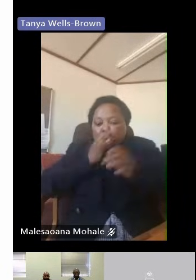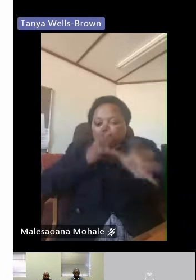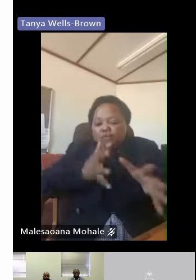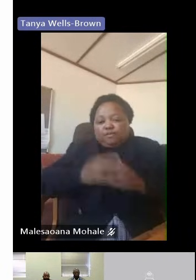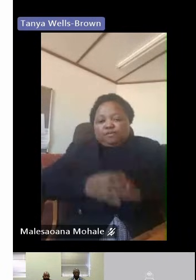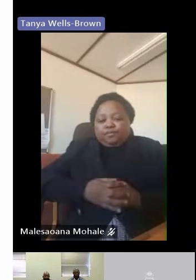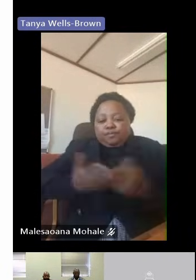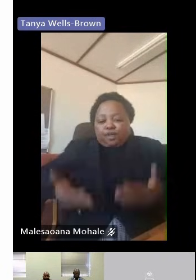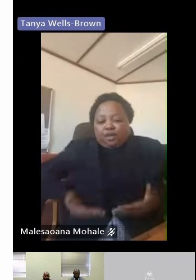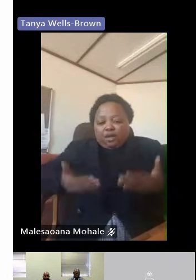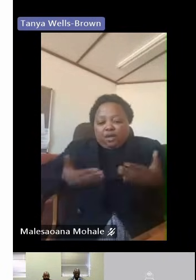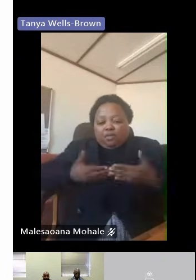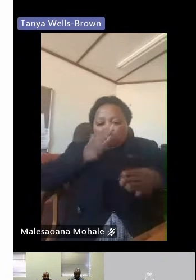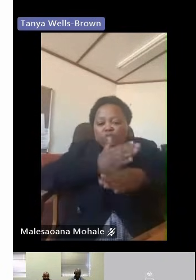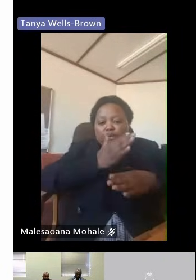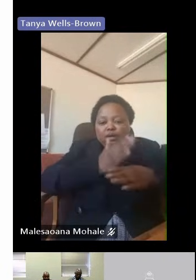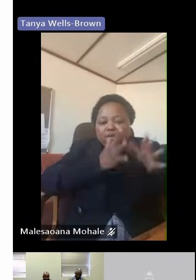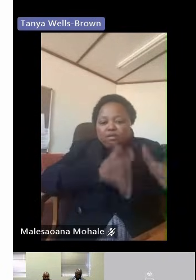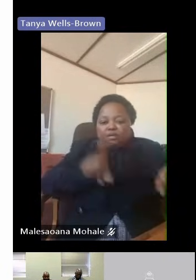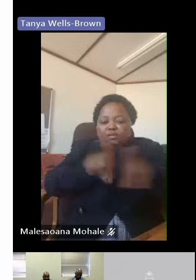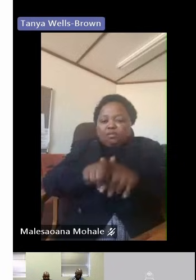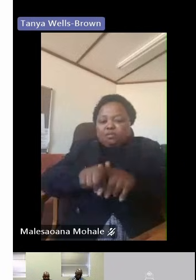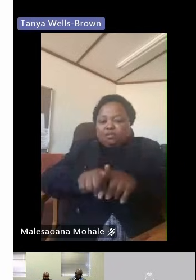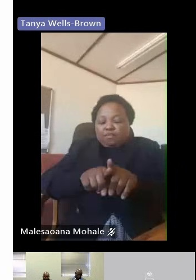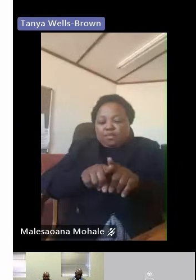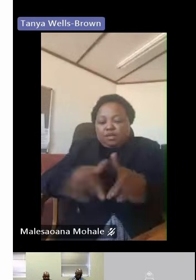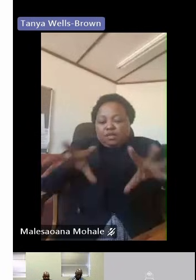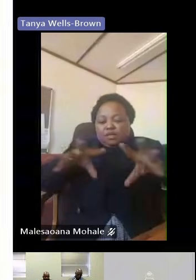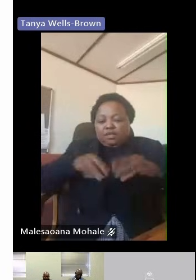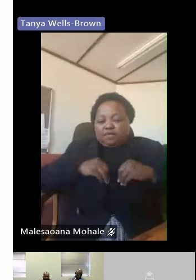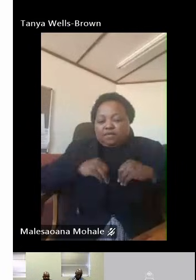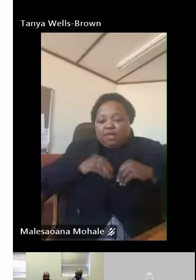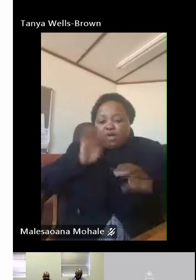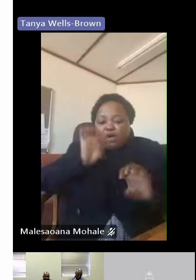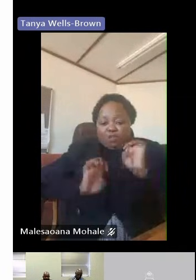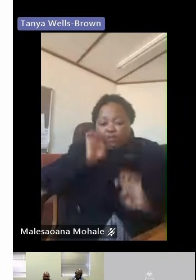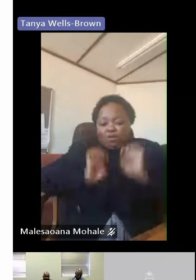receive emotional support for the work that they're constantly engaging with.